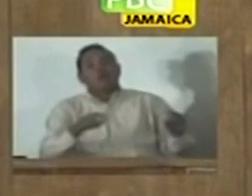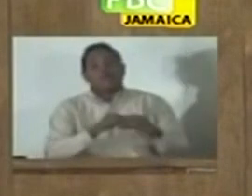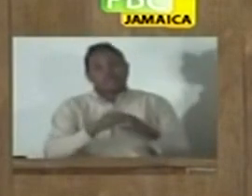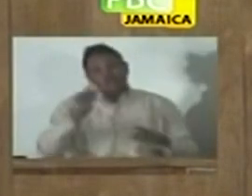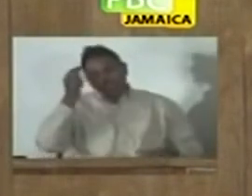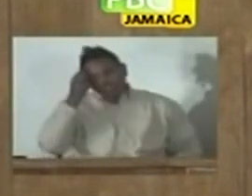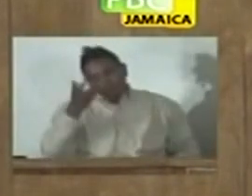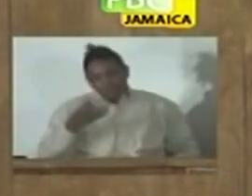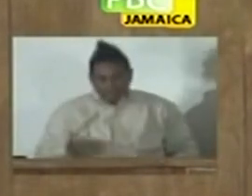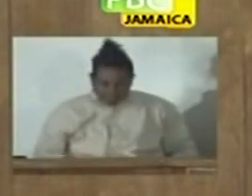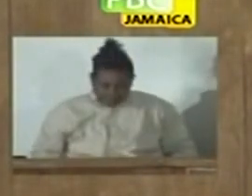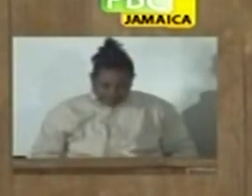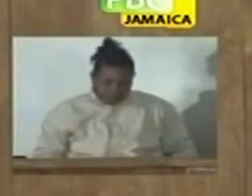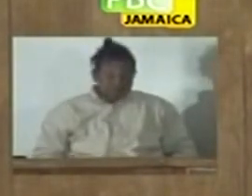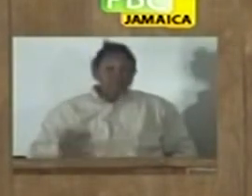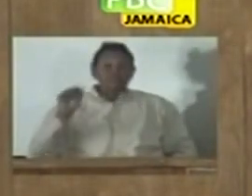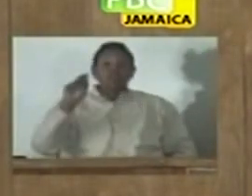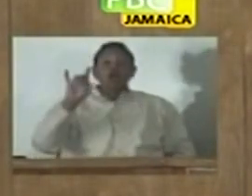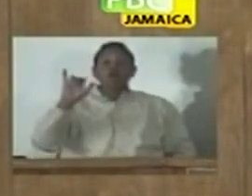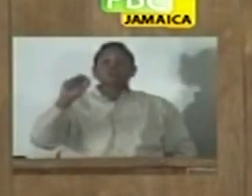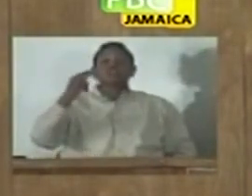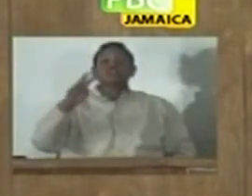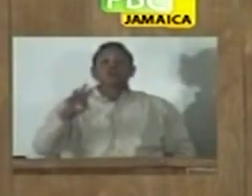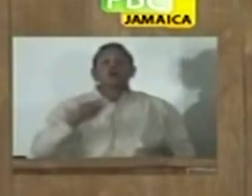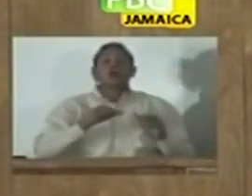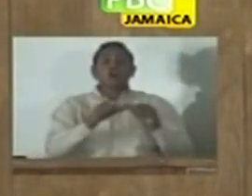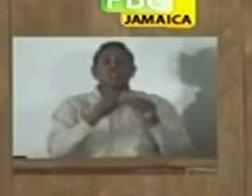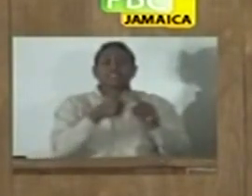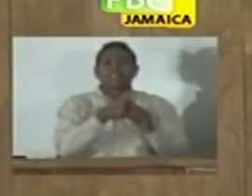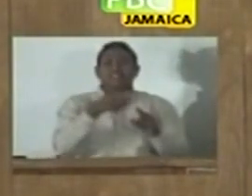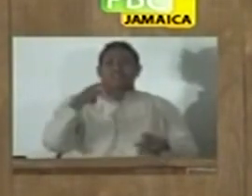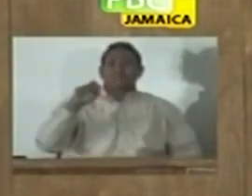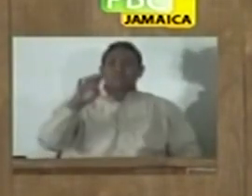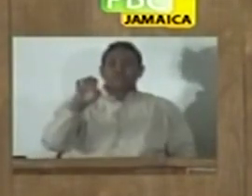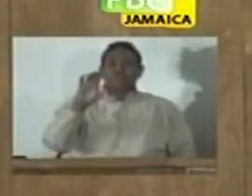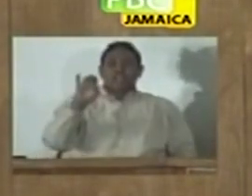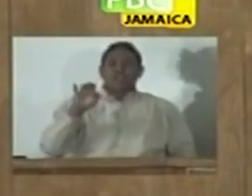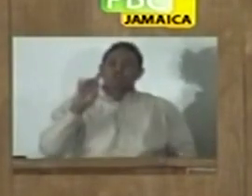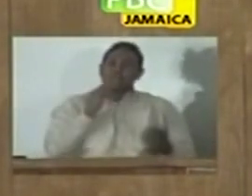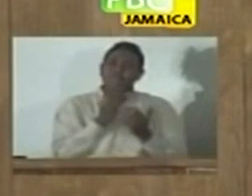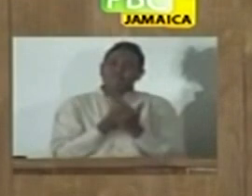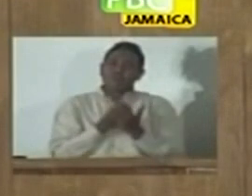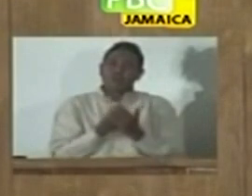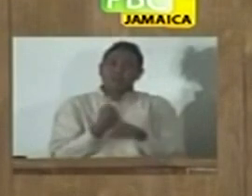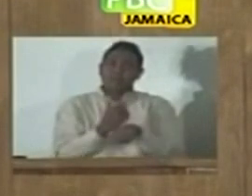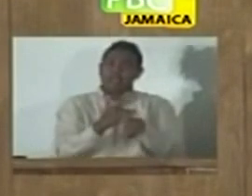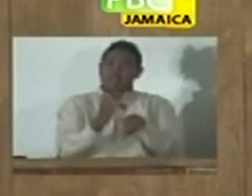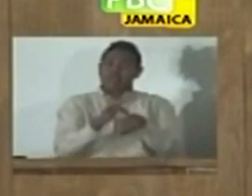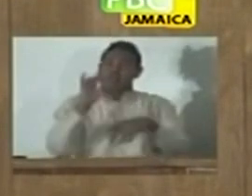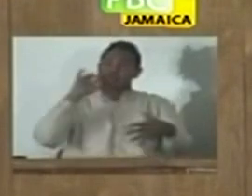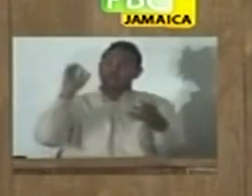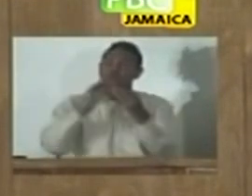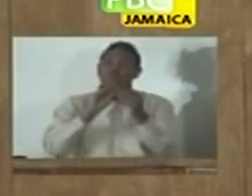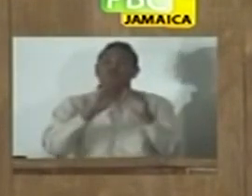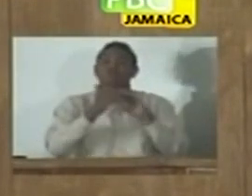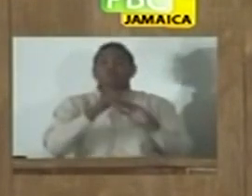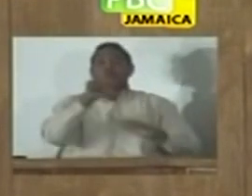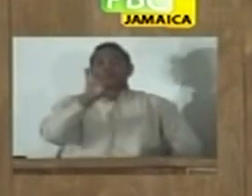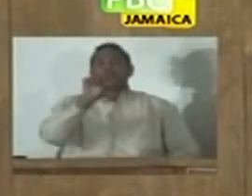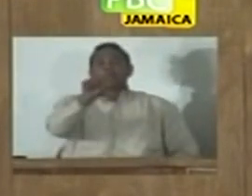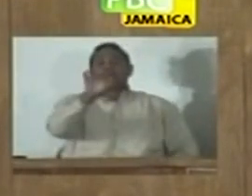Audley Shaw continued, the Petrocarib Fund will make available a total of Jamaican